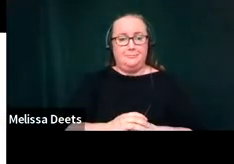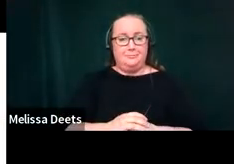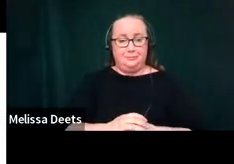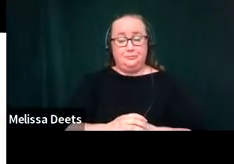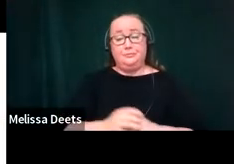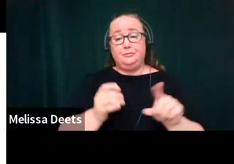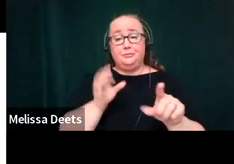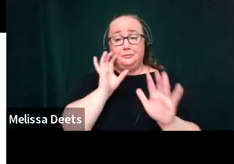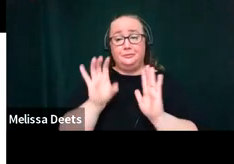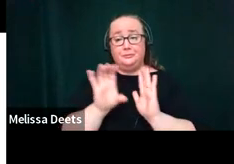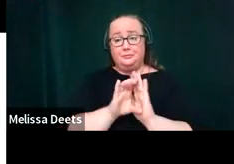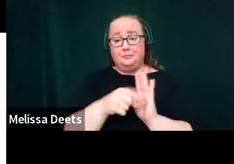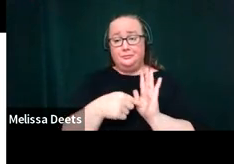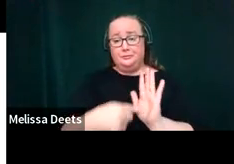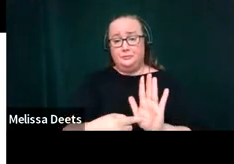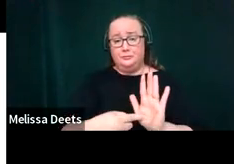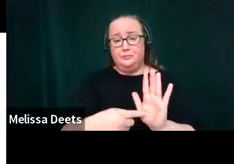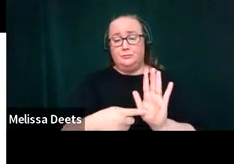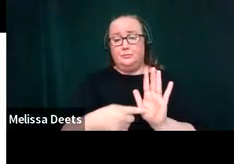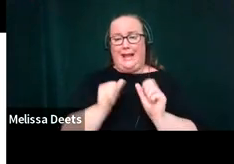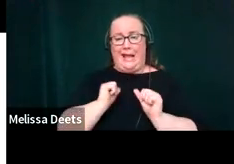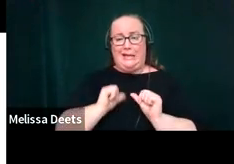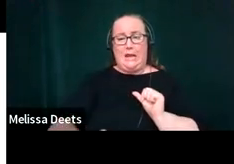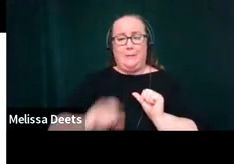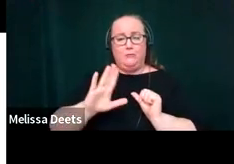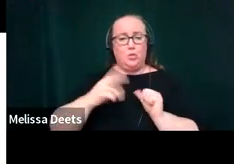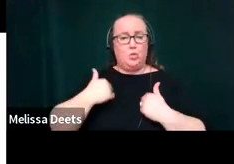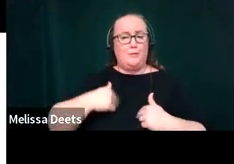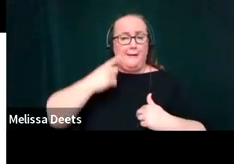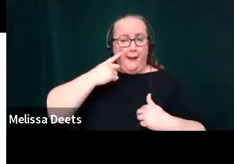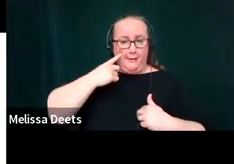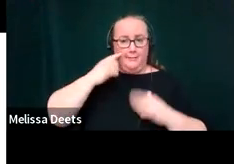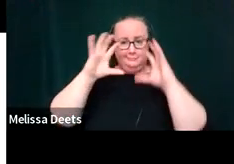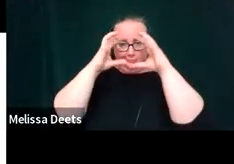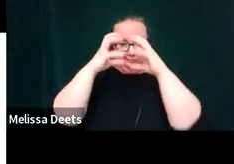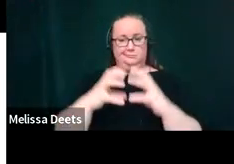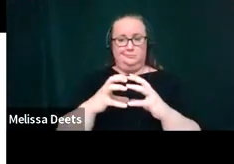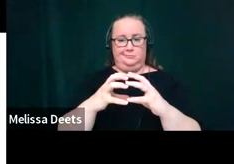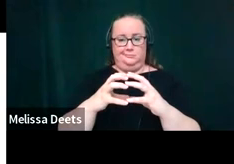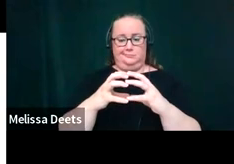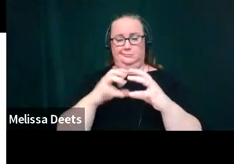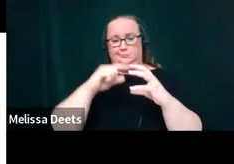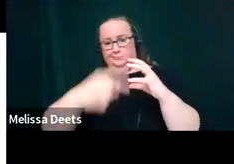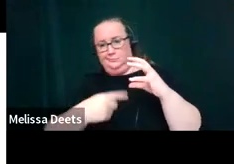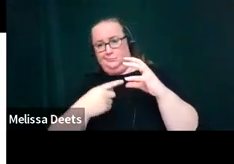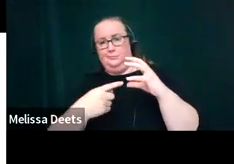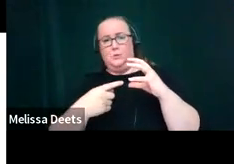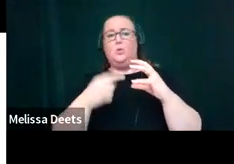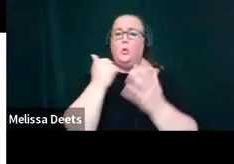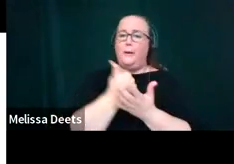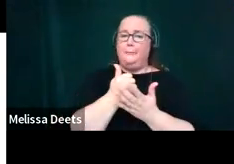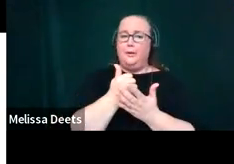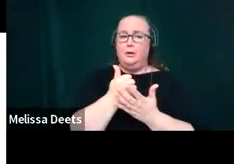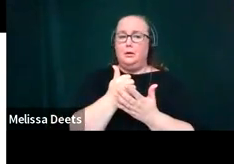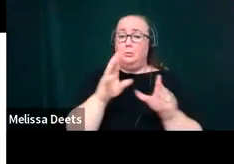This slide shows an anatomy of a human eye and has 2 words, education and outreach. And that's